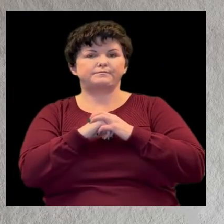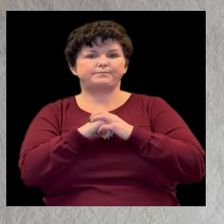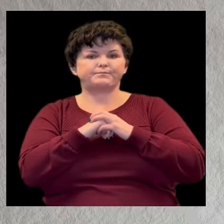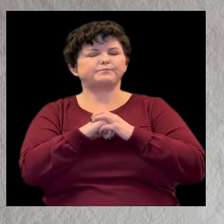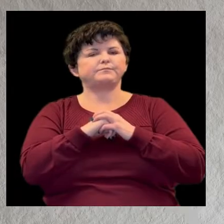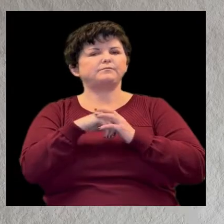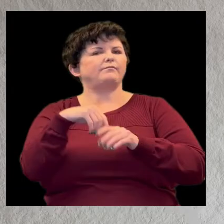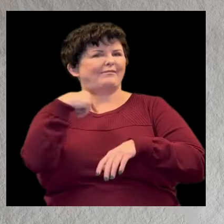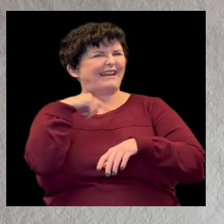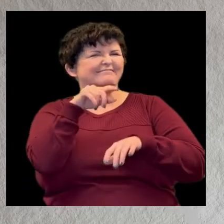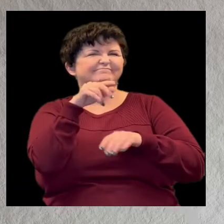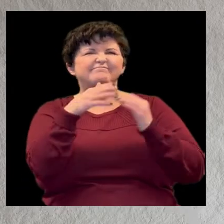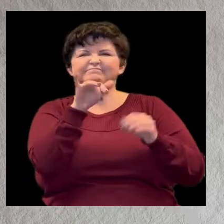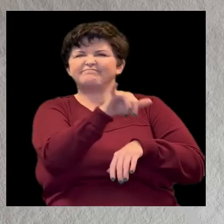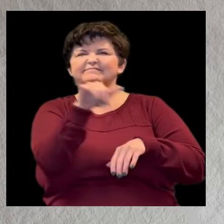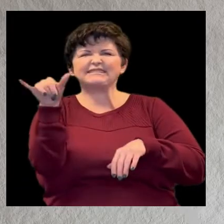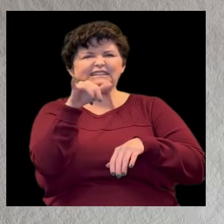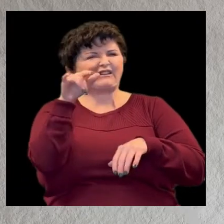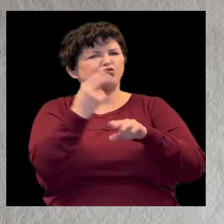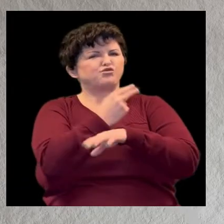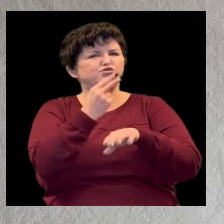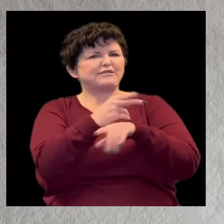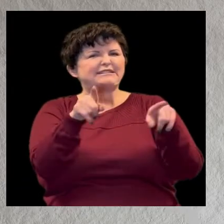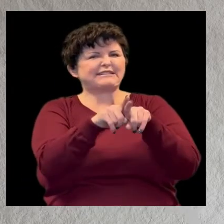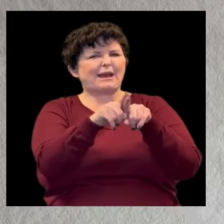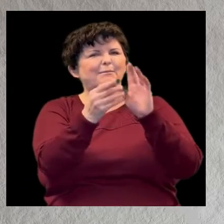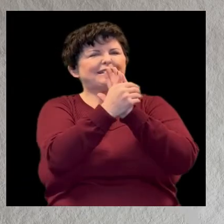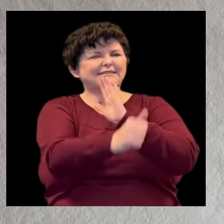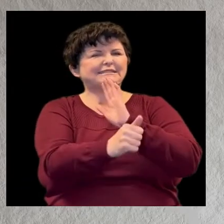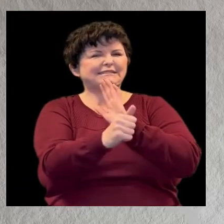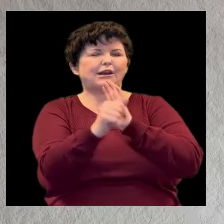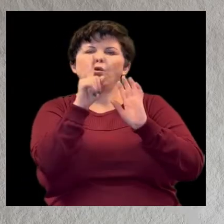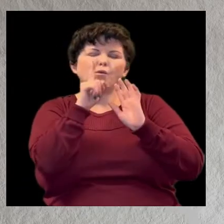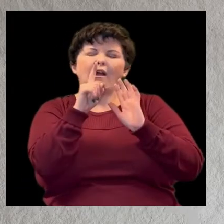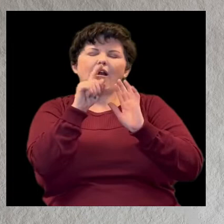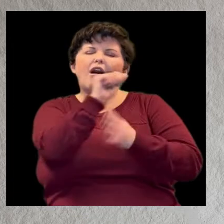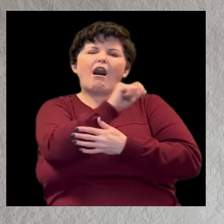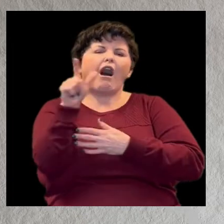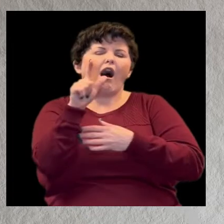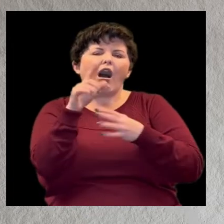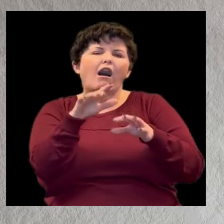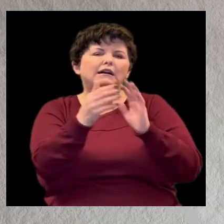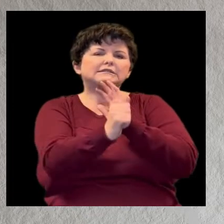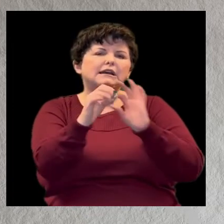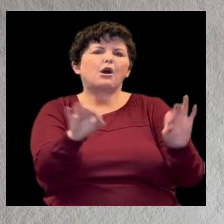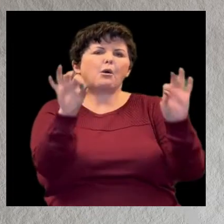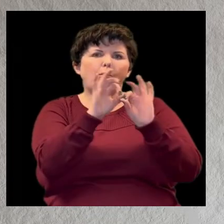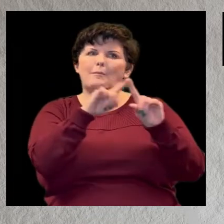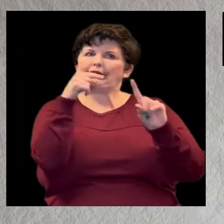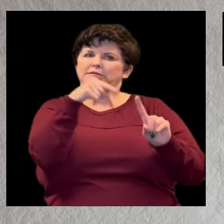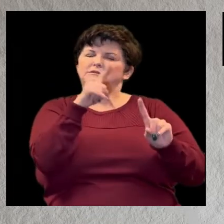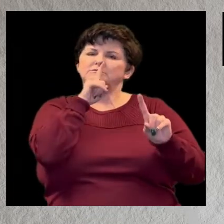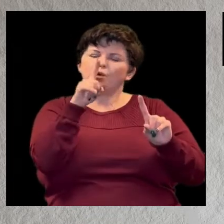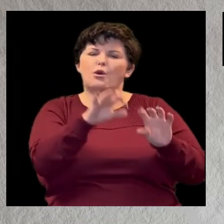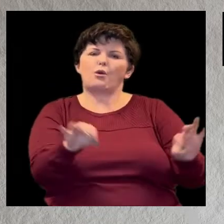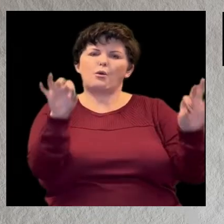that I had to do a similar skill, and I would say this is they're all important, but this is a really important skill, and that is how to